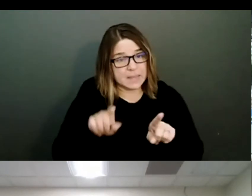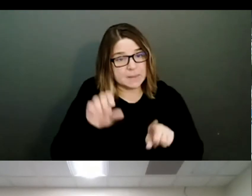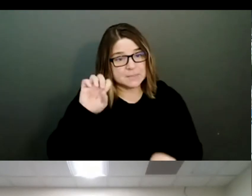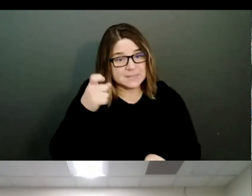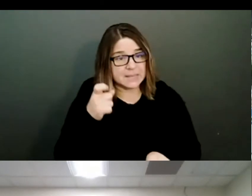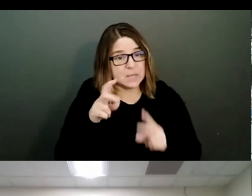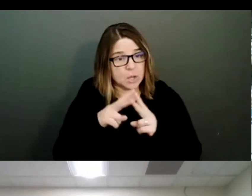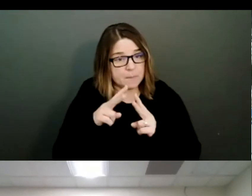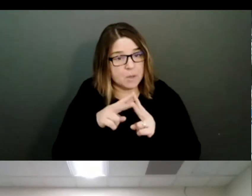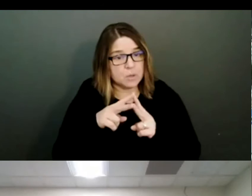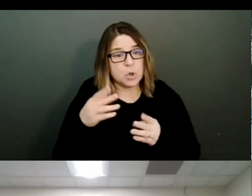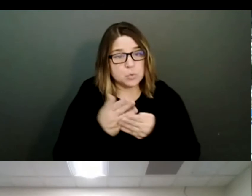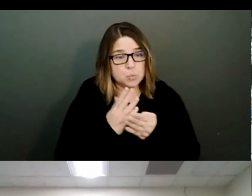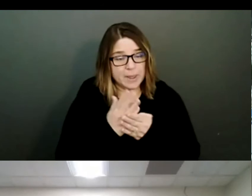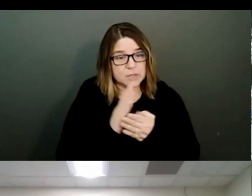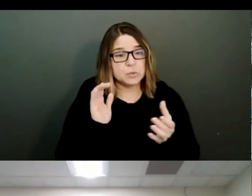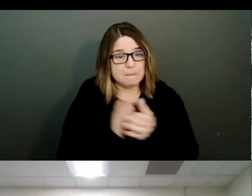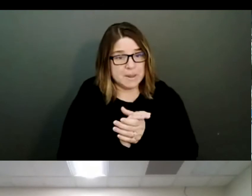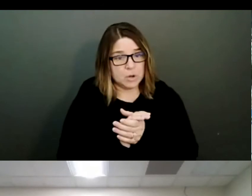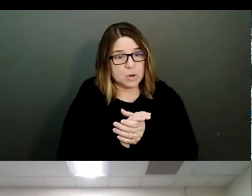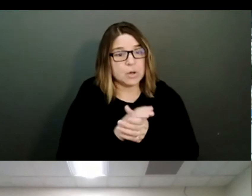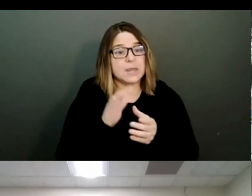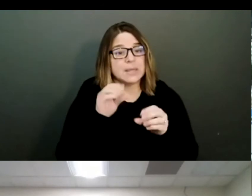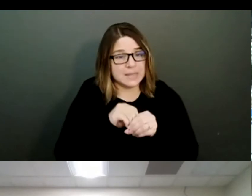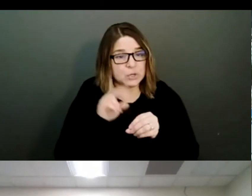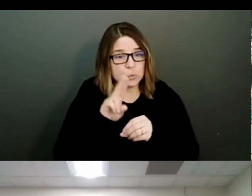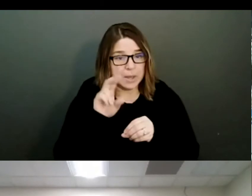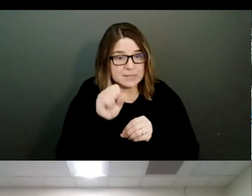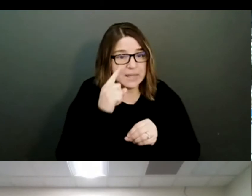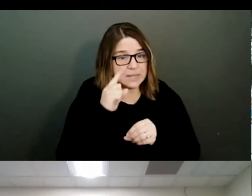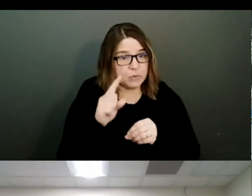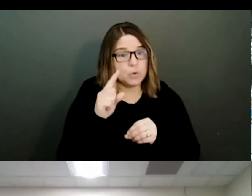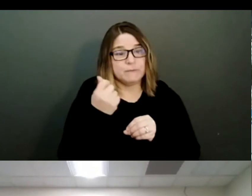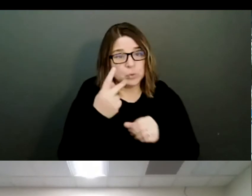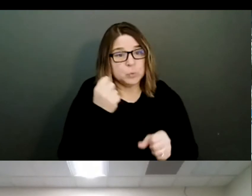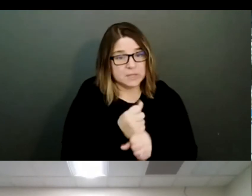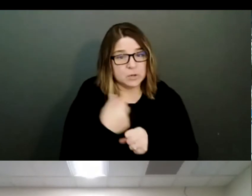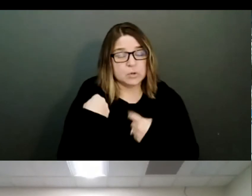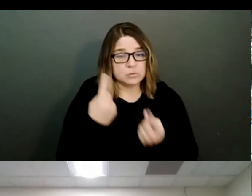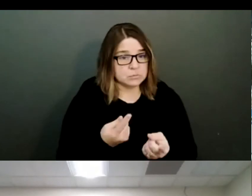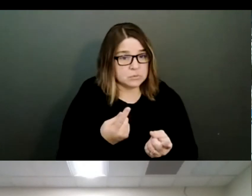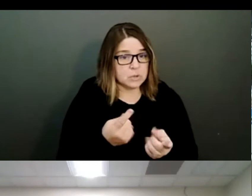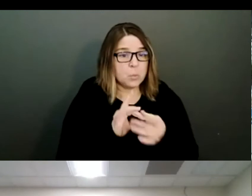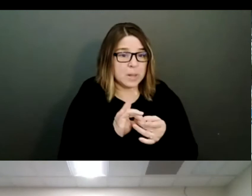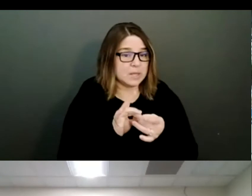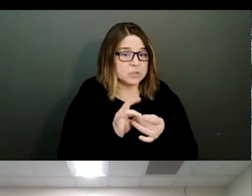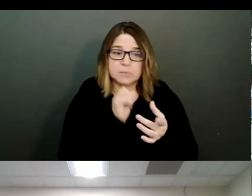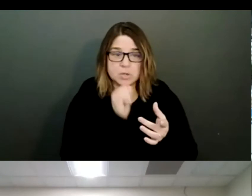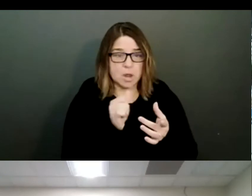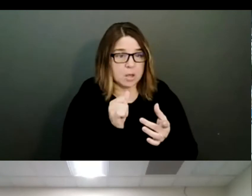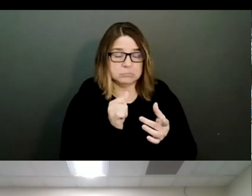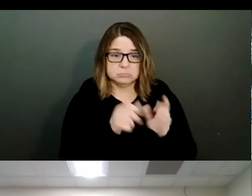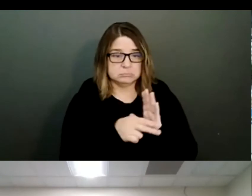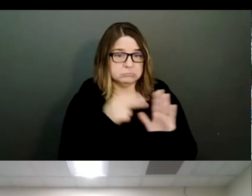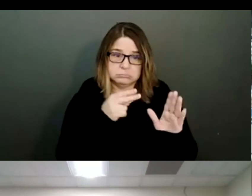had the right to marry universally in the United States for a few years. And so those relationships were not acknowledged.